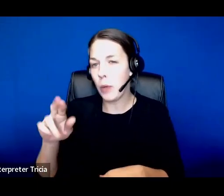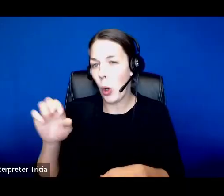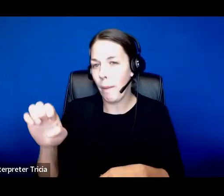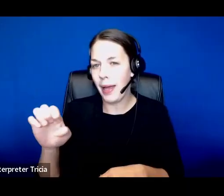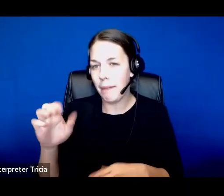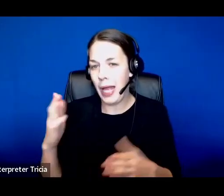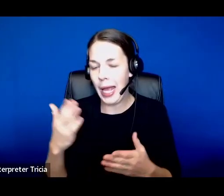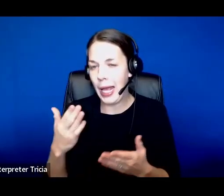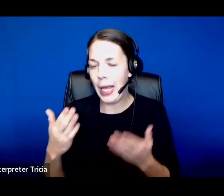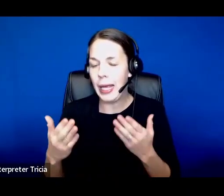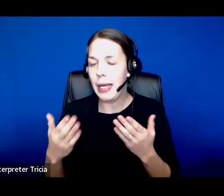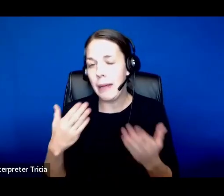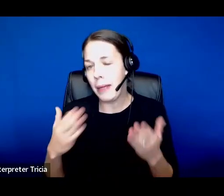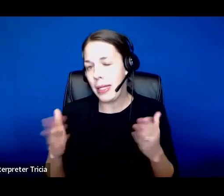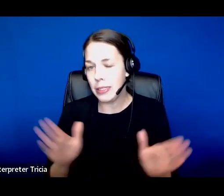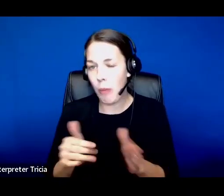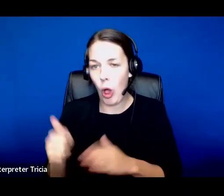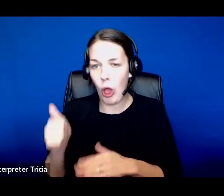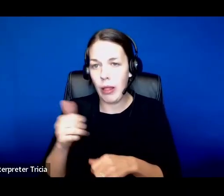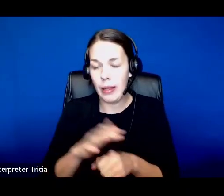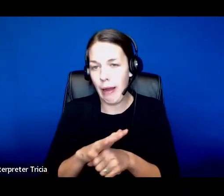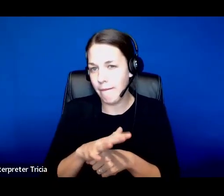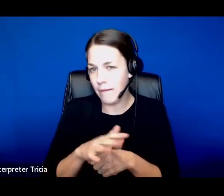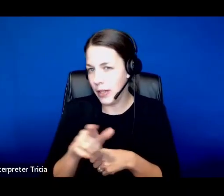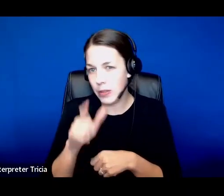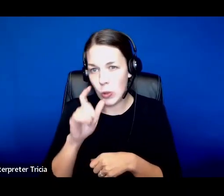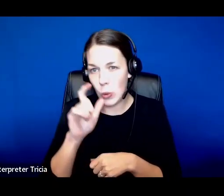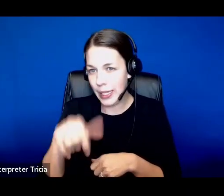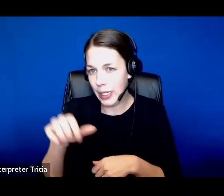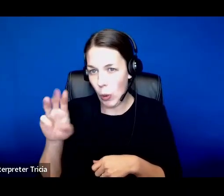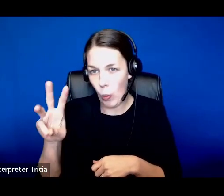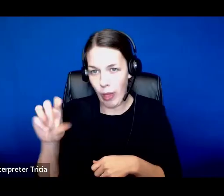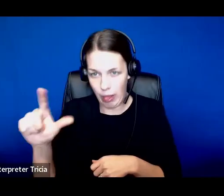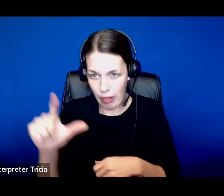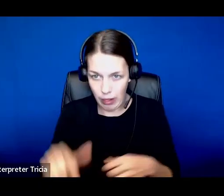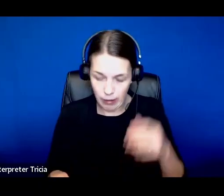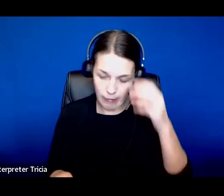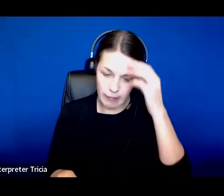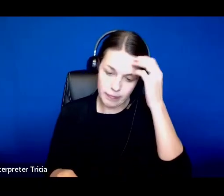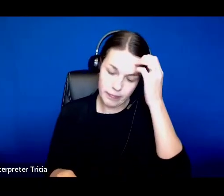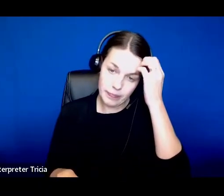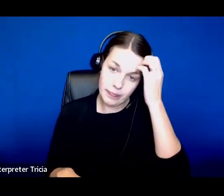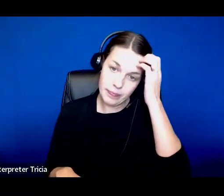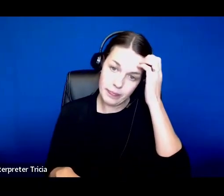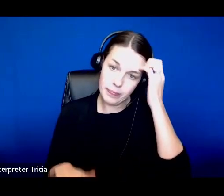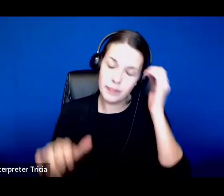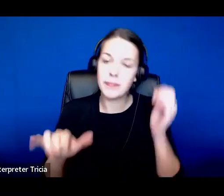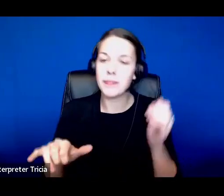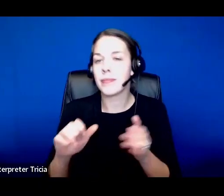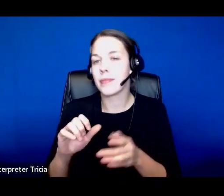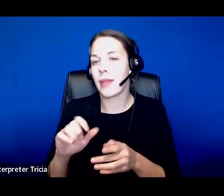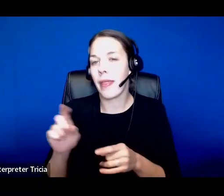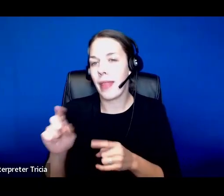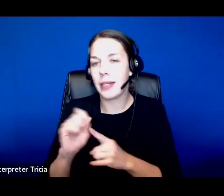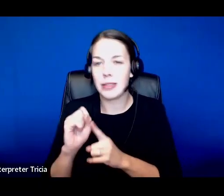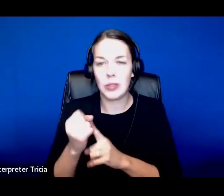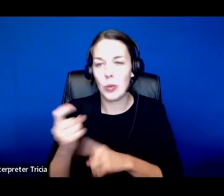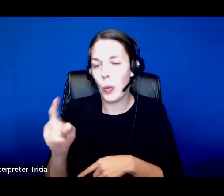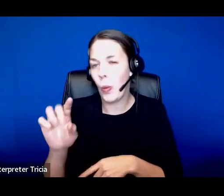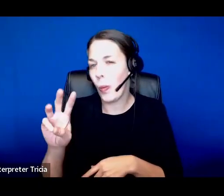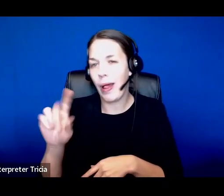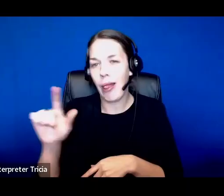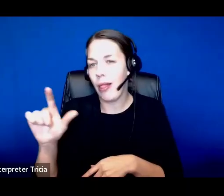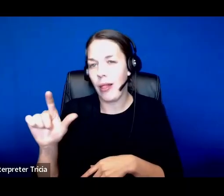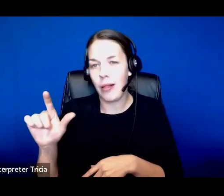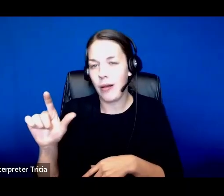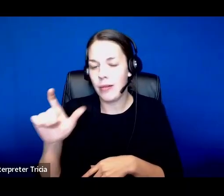might be small enough where a will is not going to be needed. So in that case, a will is not going to be used unless